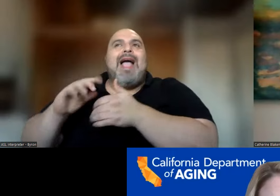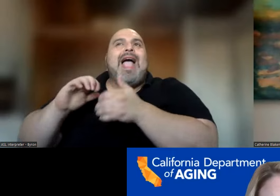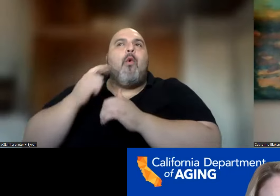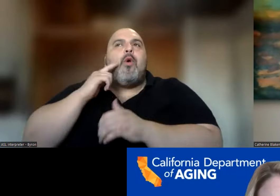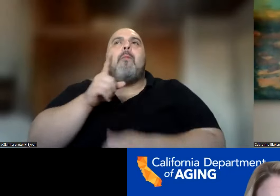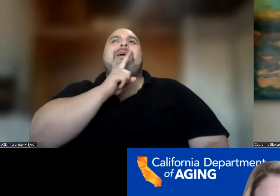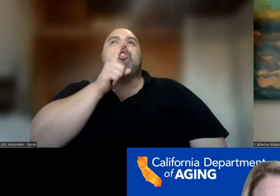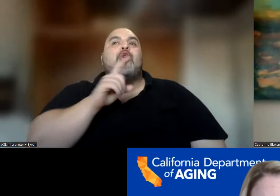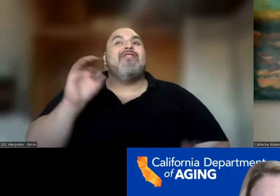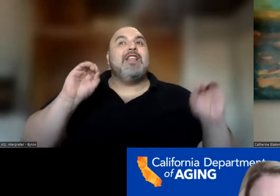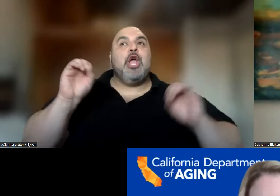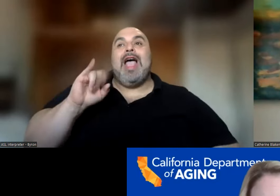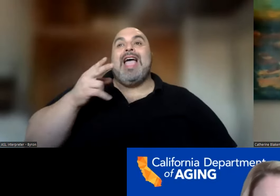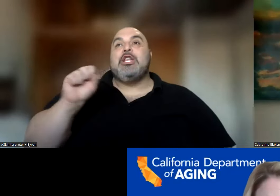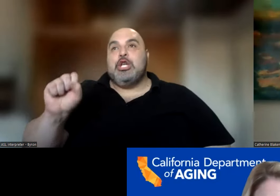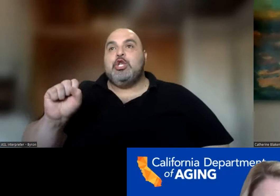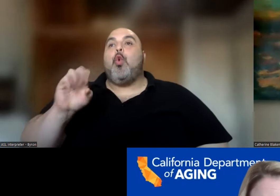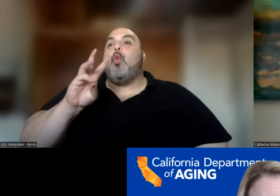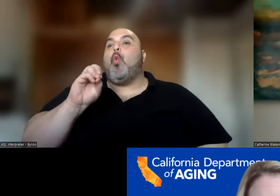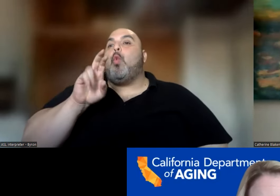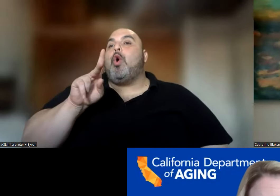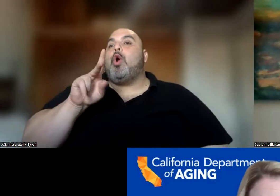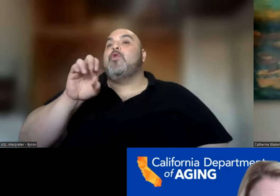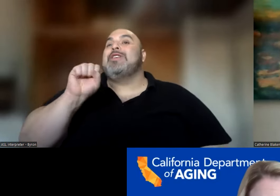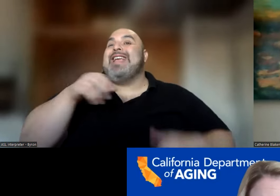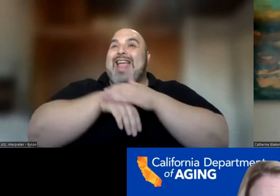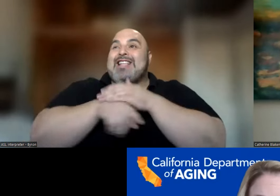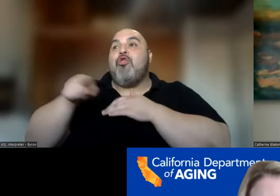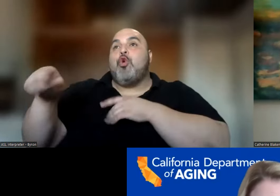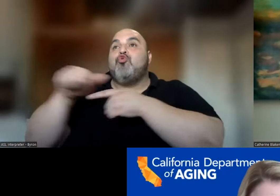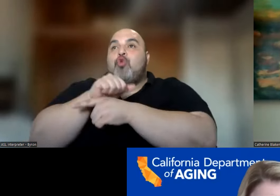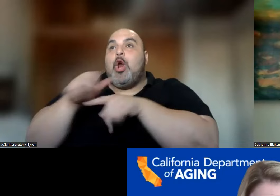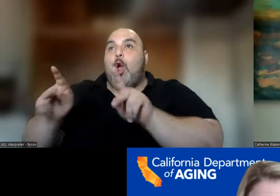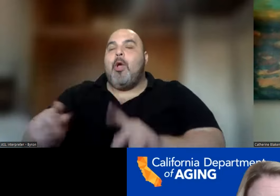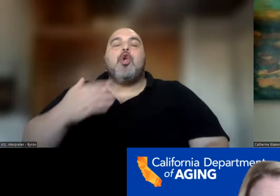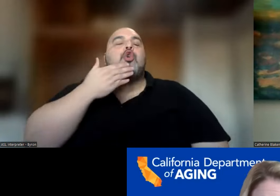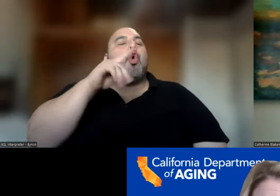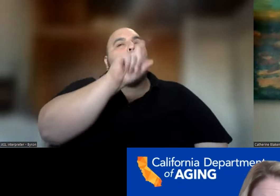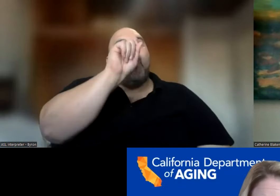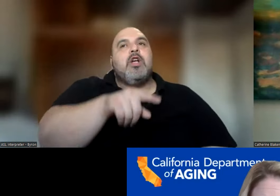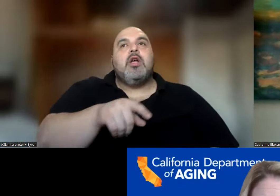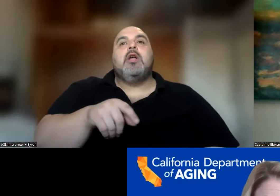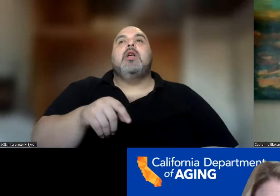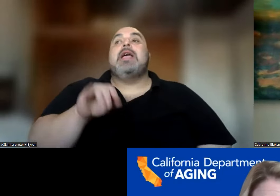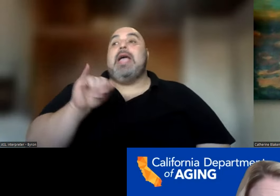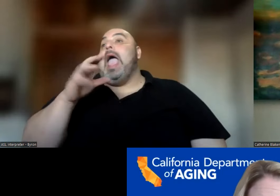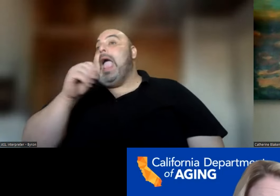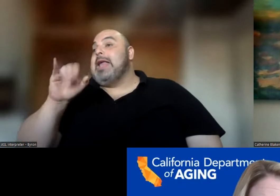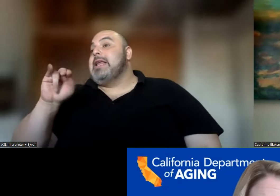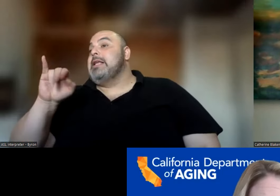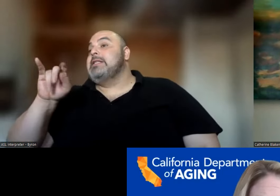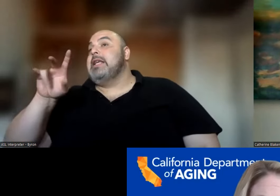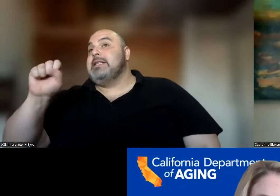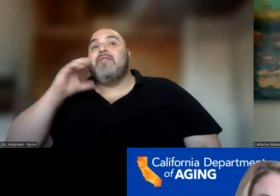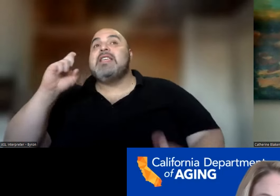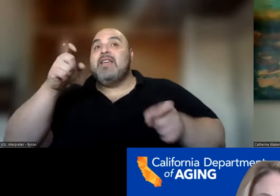that the non-IHSS direct care workforce can access those training opportunities? Great question. And the incentives, because they also get the incentives